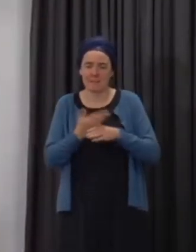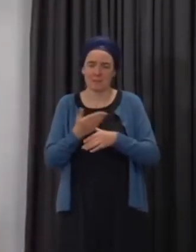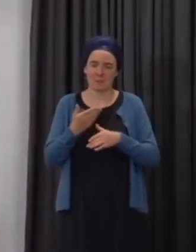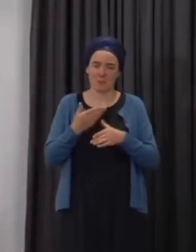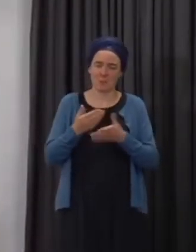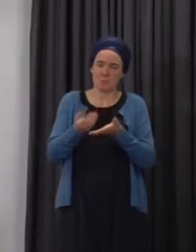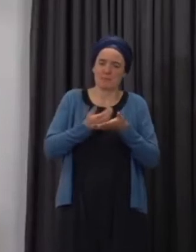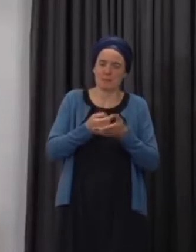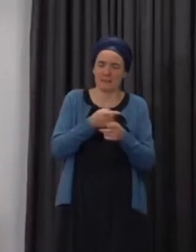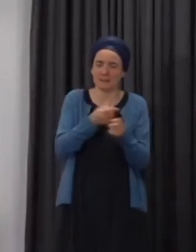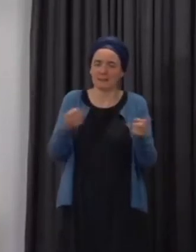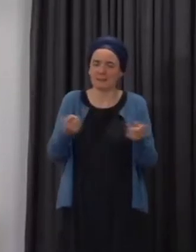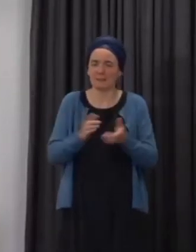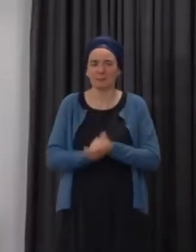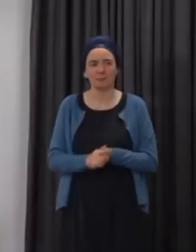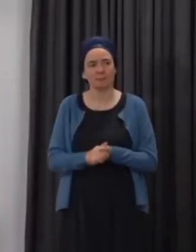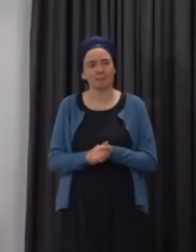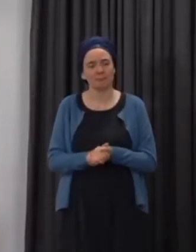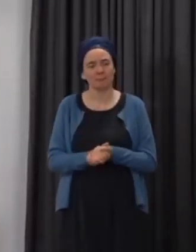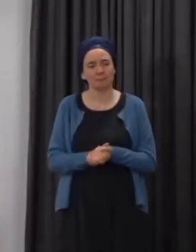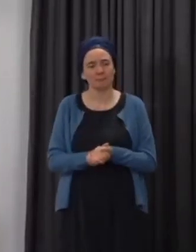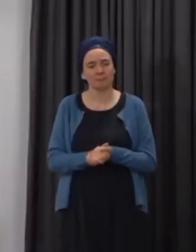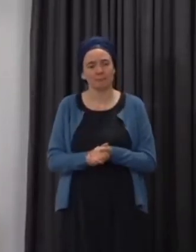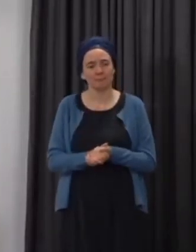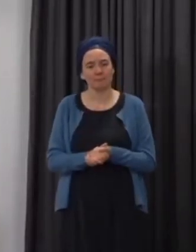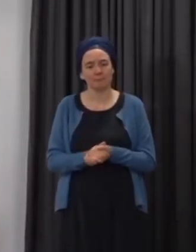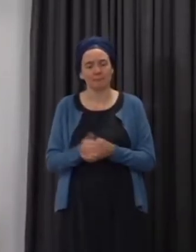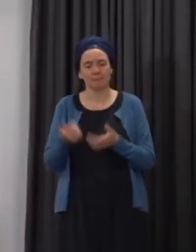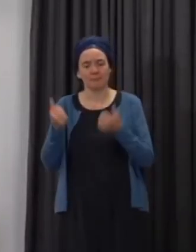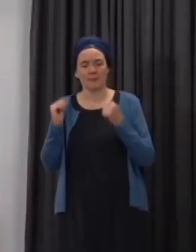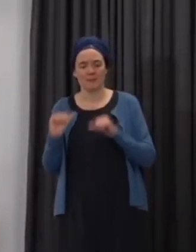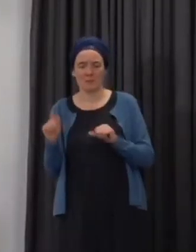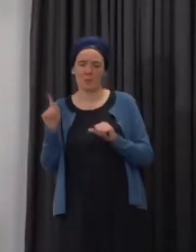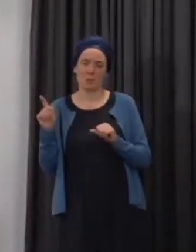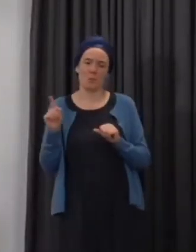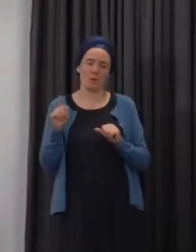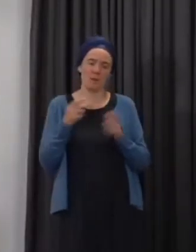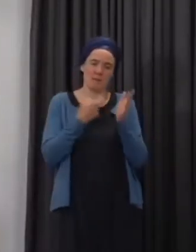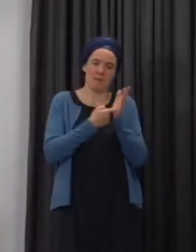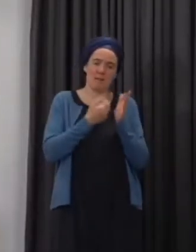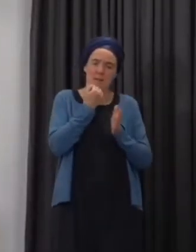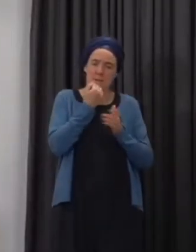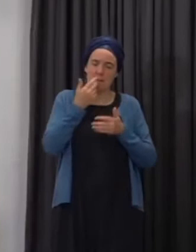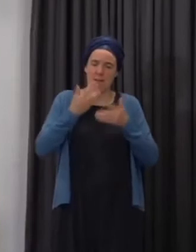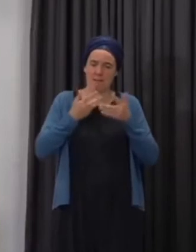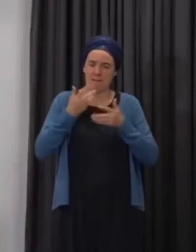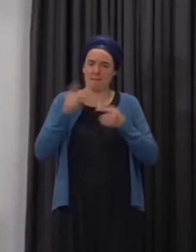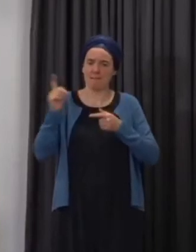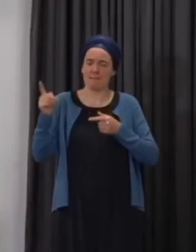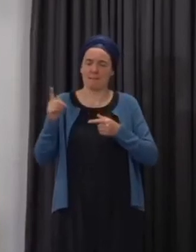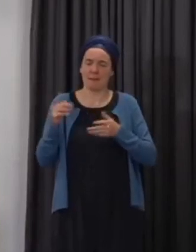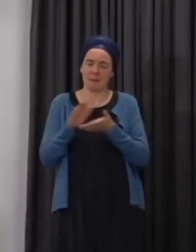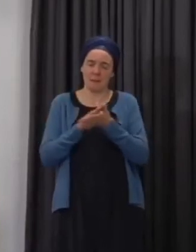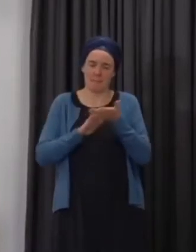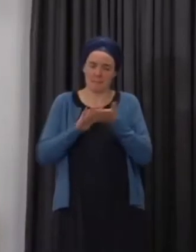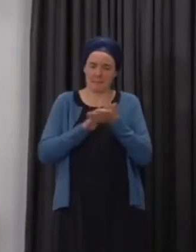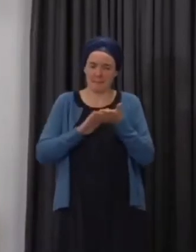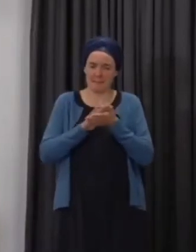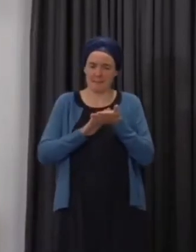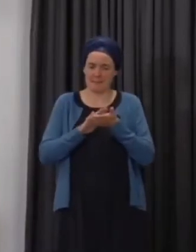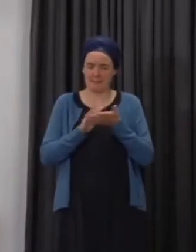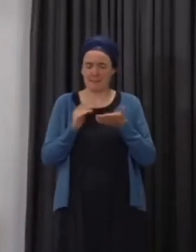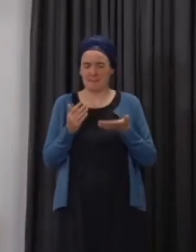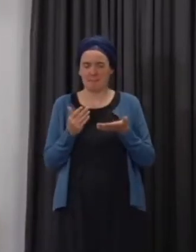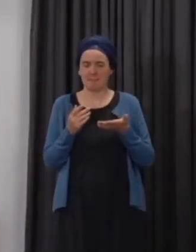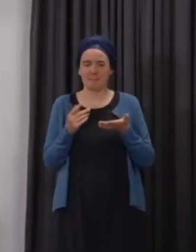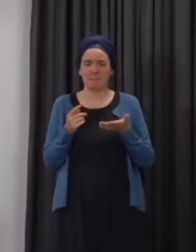coronavirus in Wales. The challenge is about how quickly it's actually declining compared to the previous week. Now, within care homes, we know